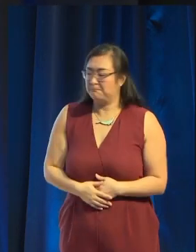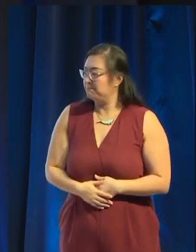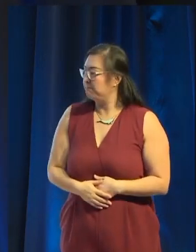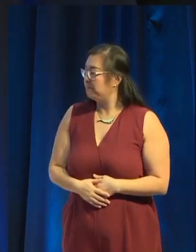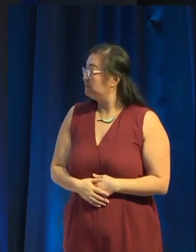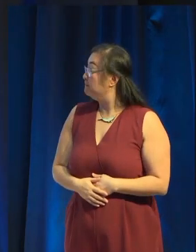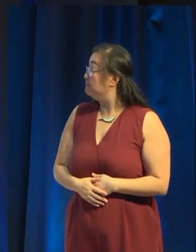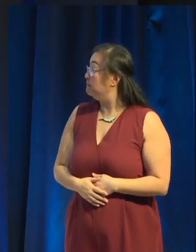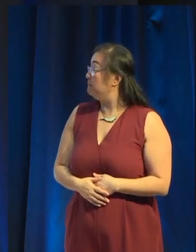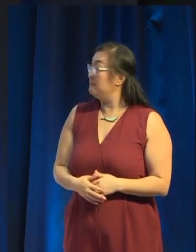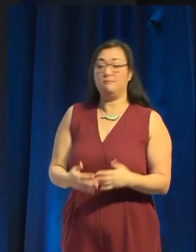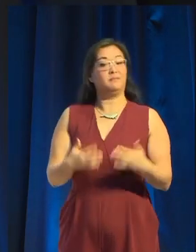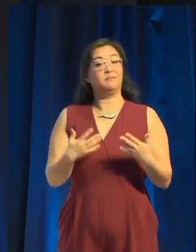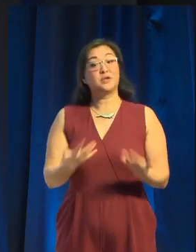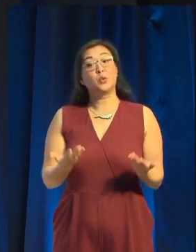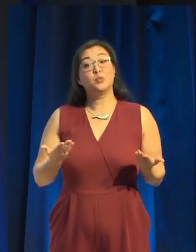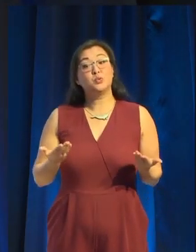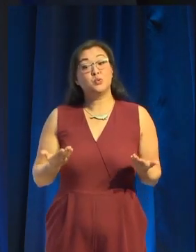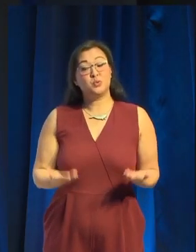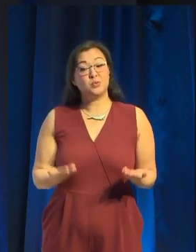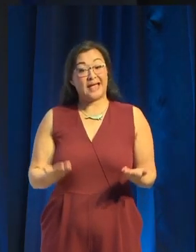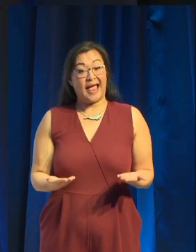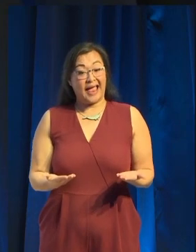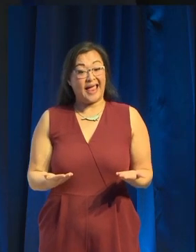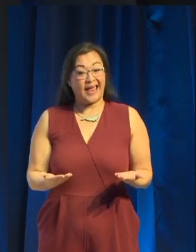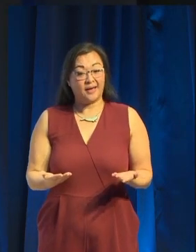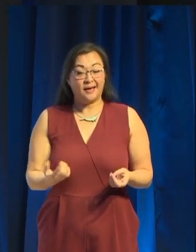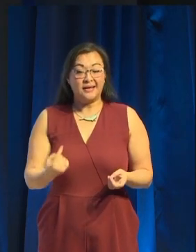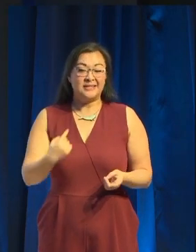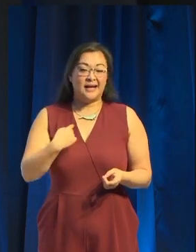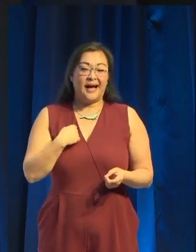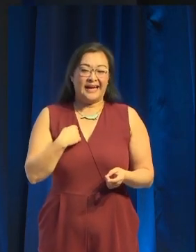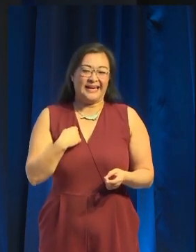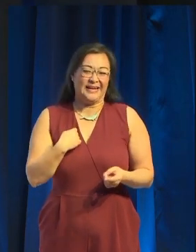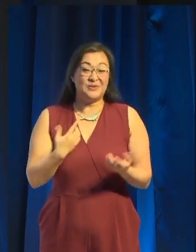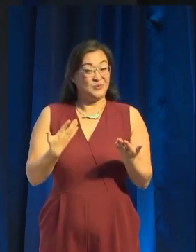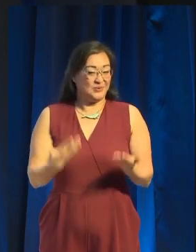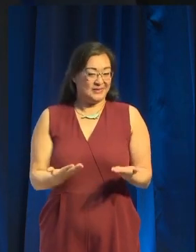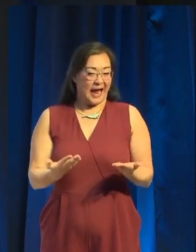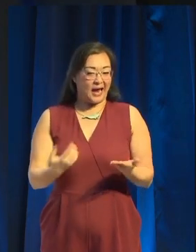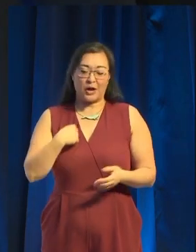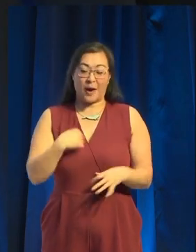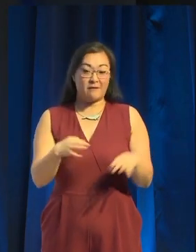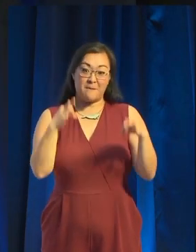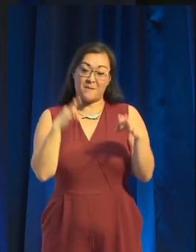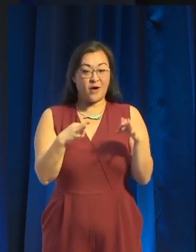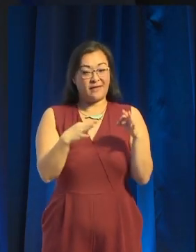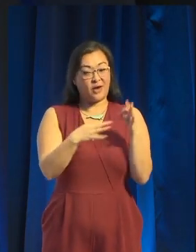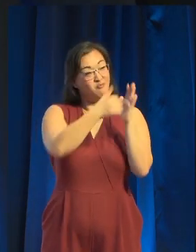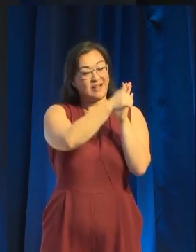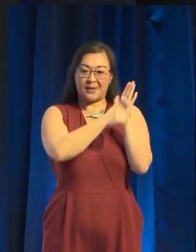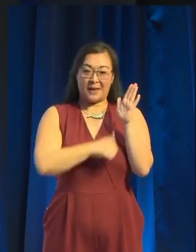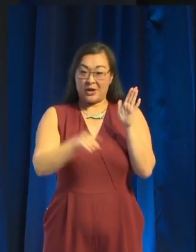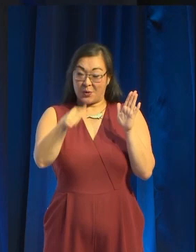So, today I don't have a perfect recipe for you that works every time, but I'm going to show you a series